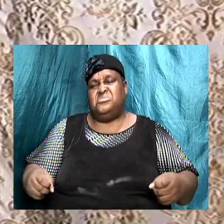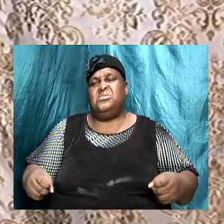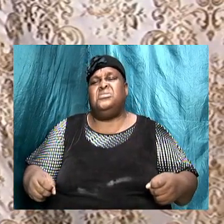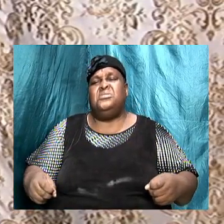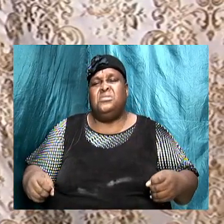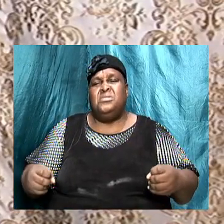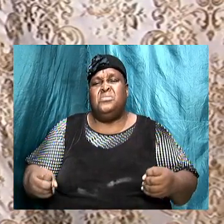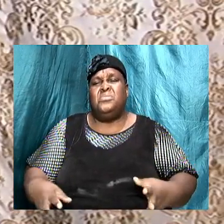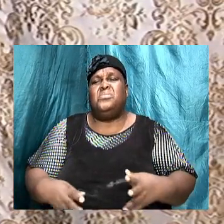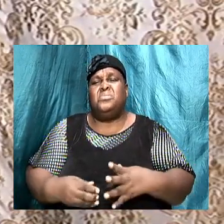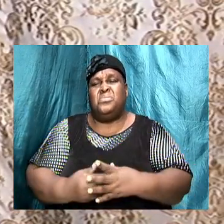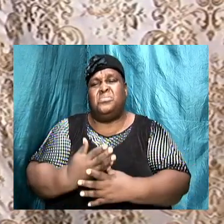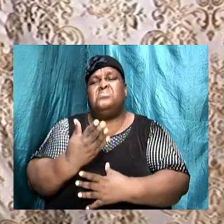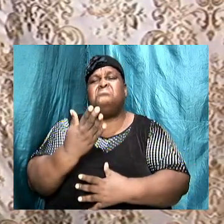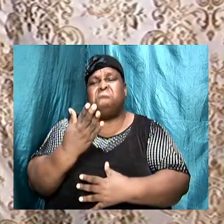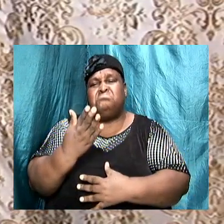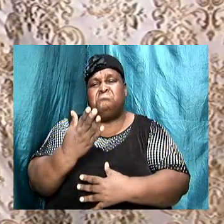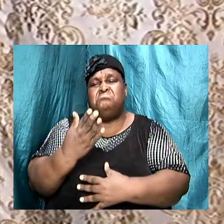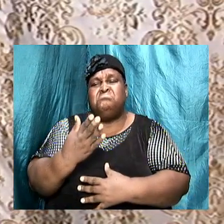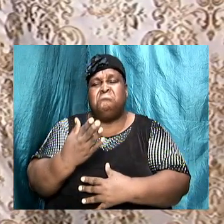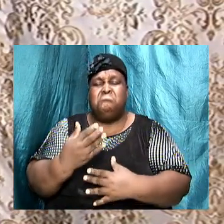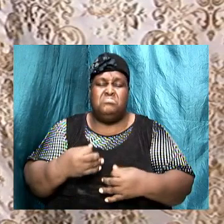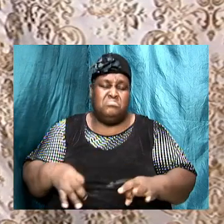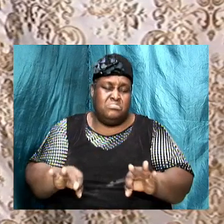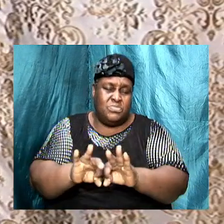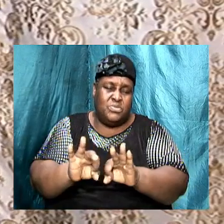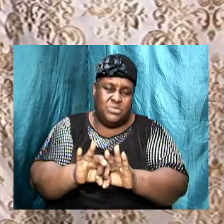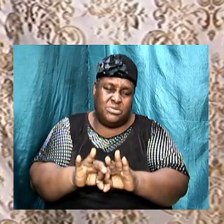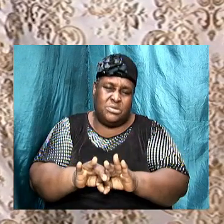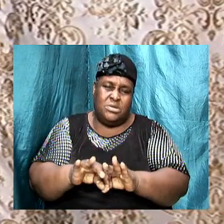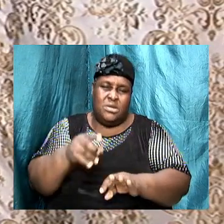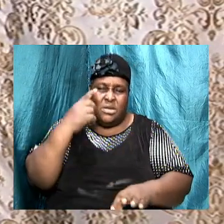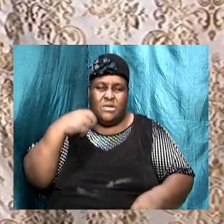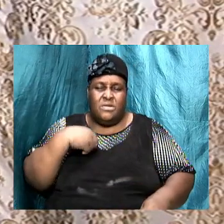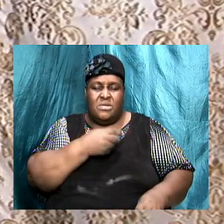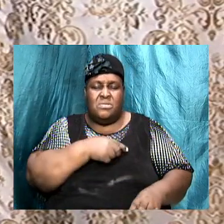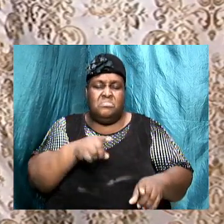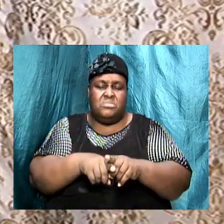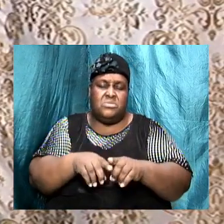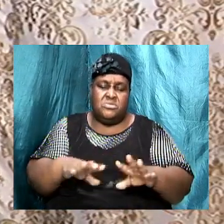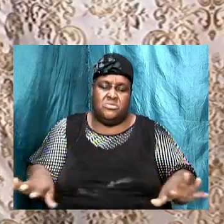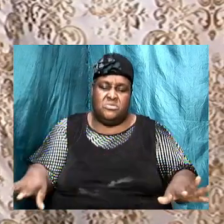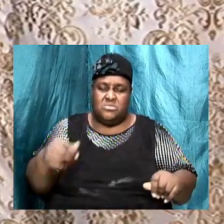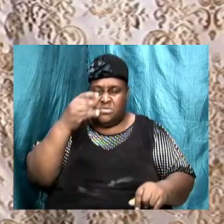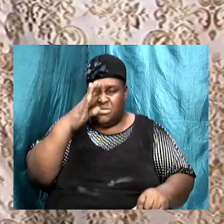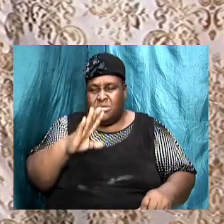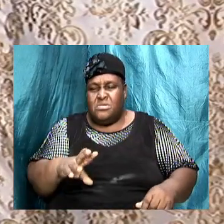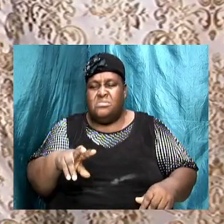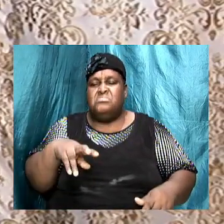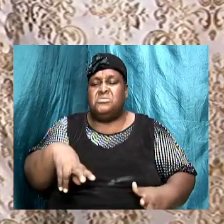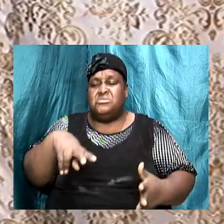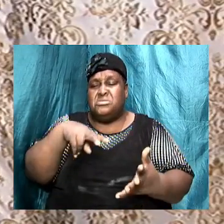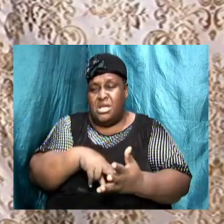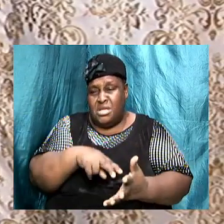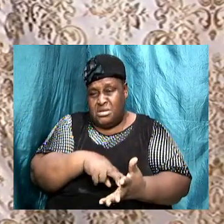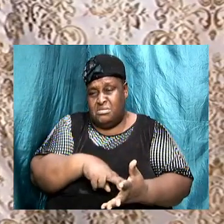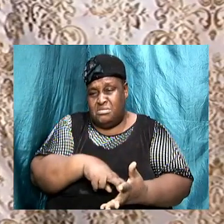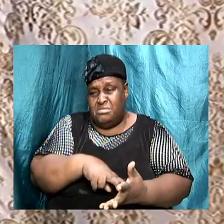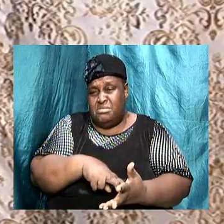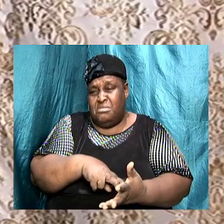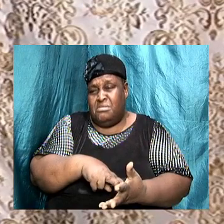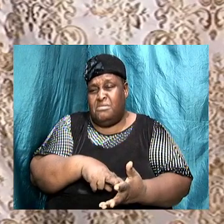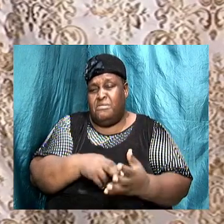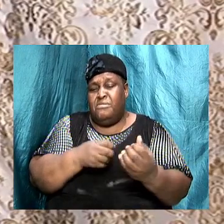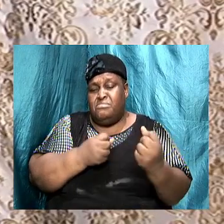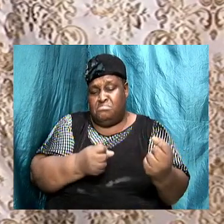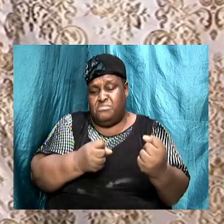why it's important for us as children of God to stand firm and to stand rooted